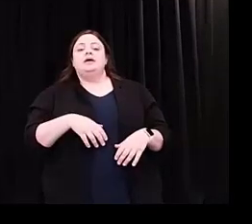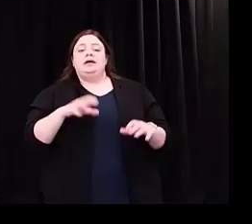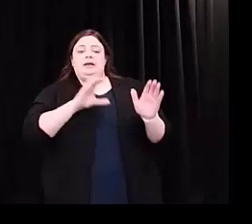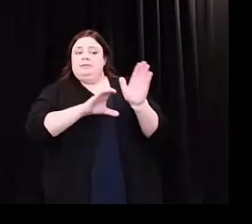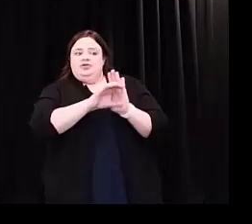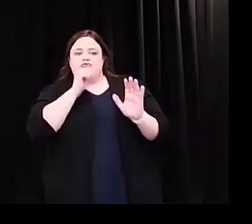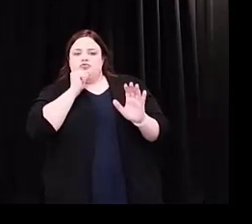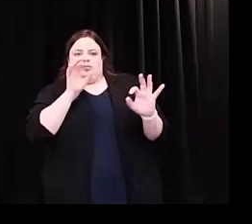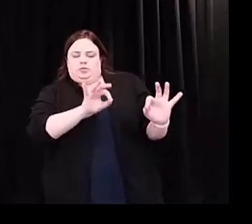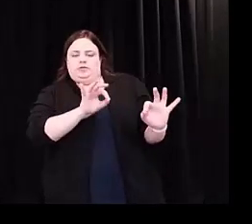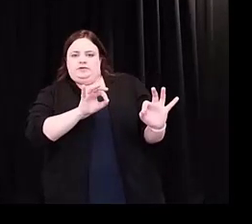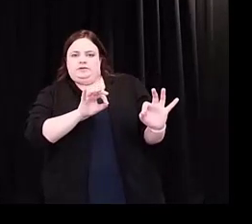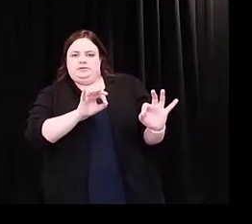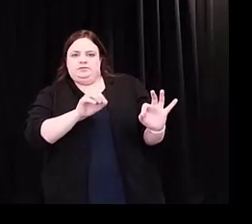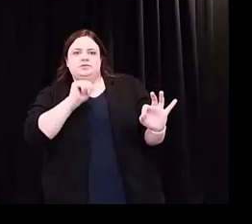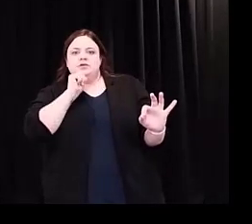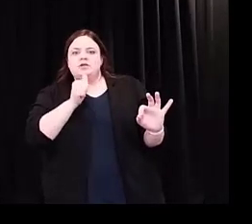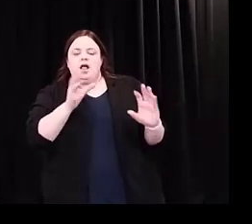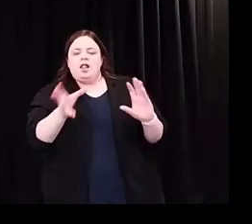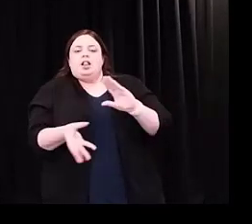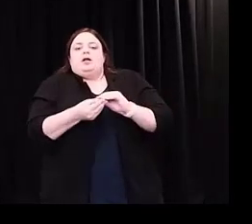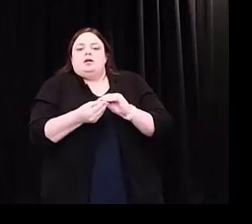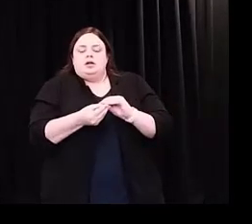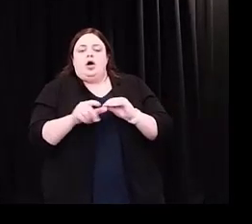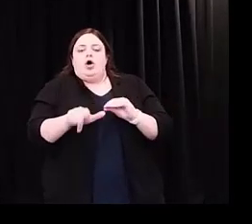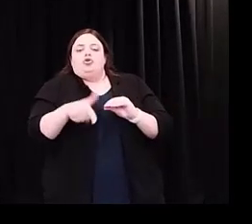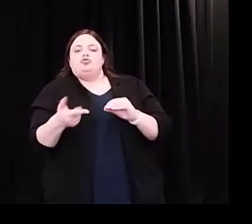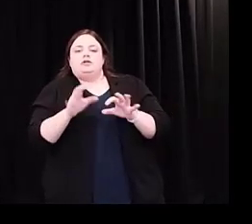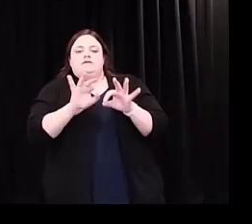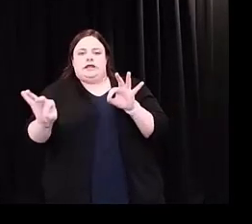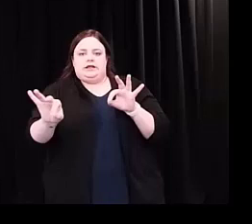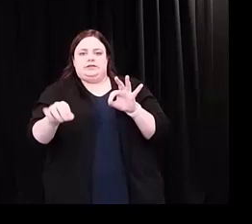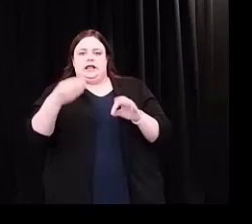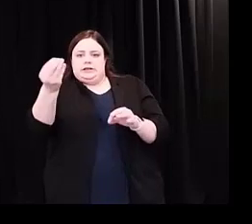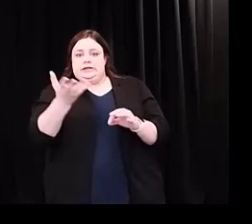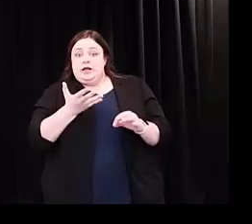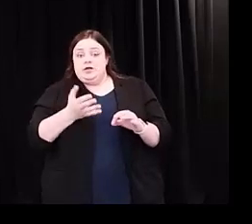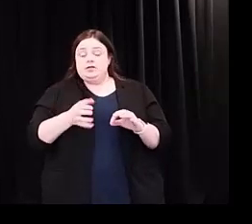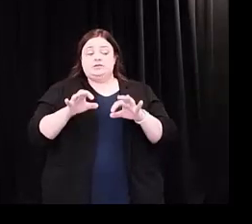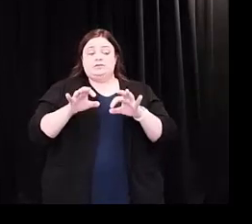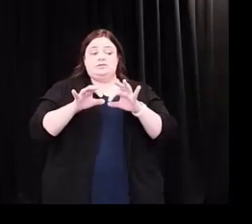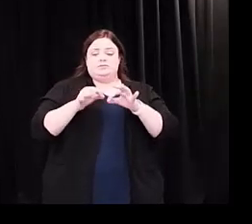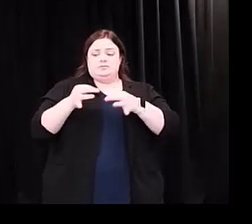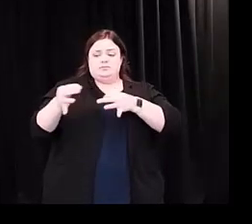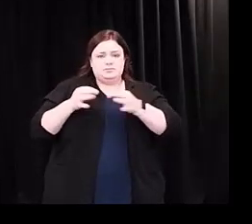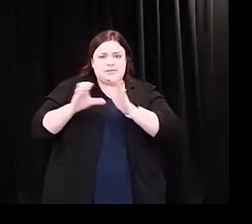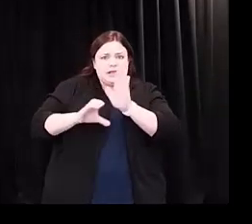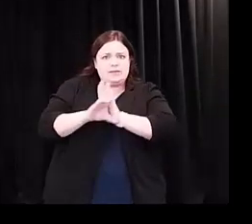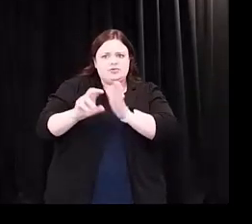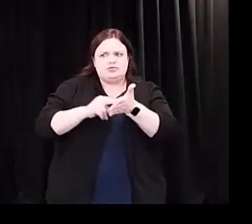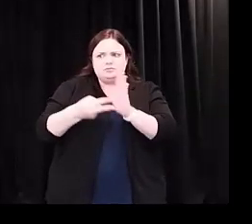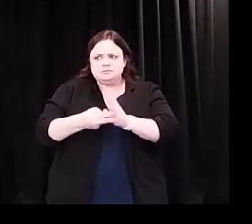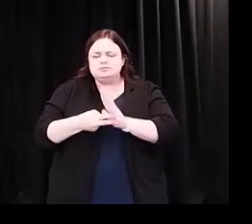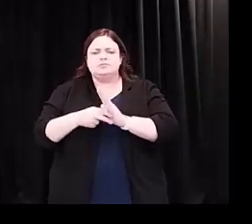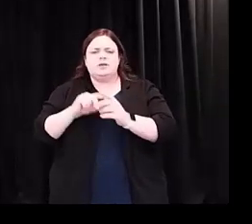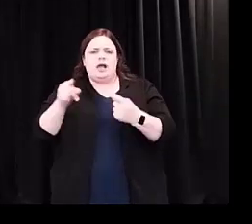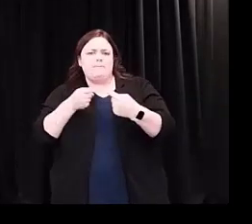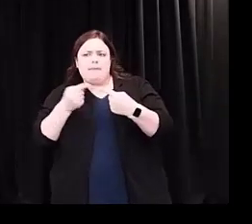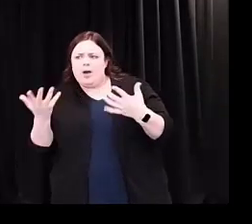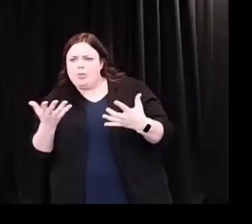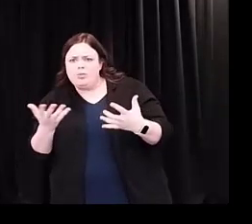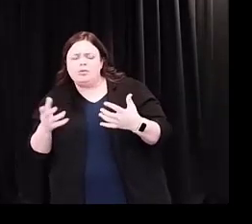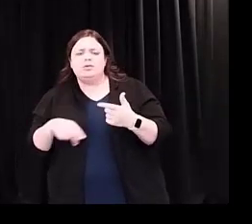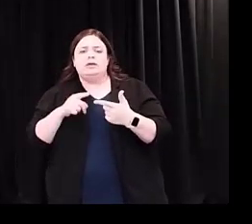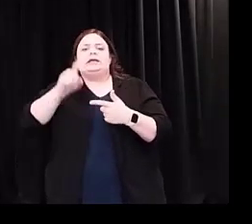have alt text, the alternative text that tells the assistive technology what the image is, what it's about. It